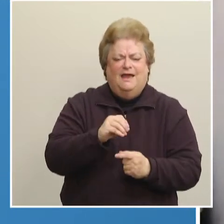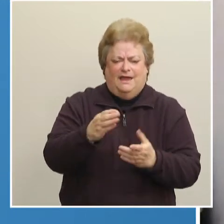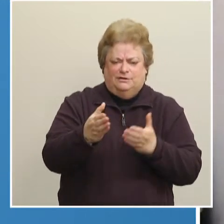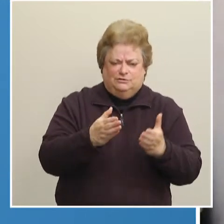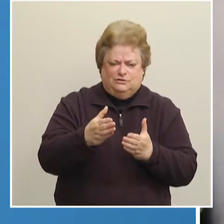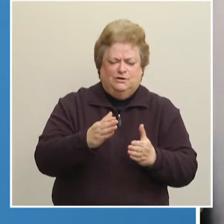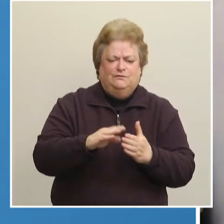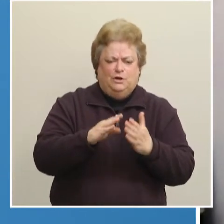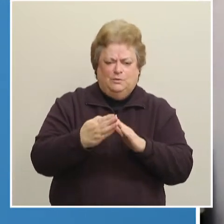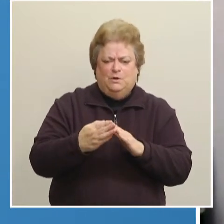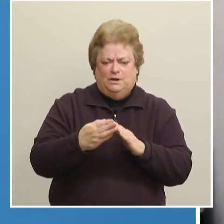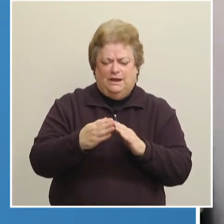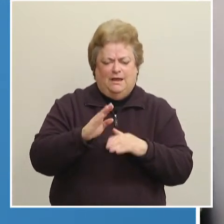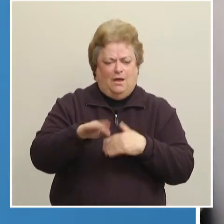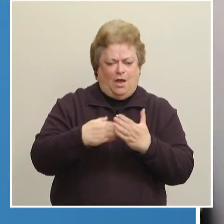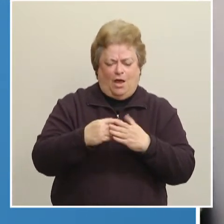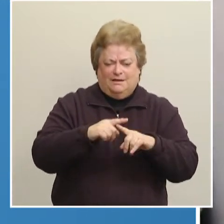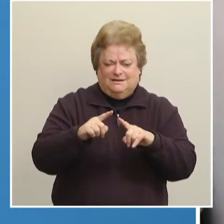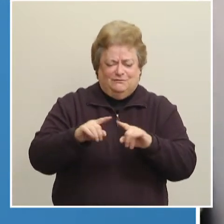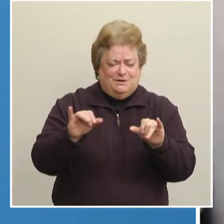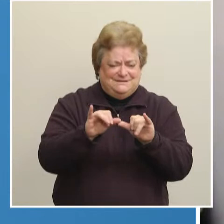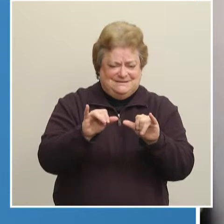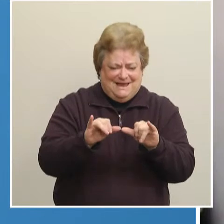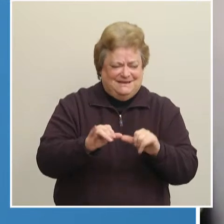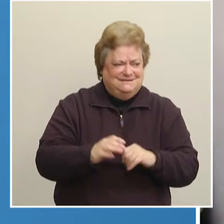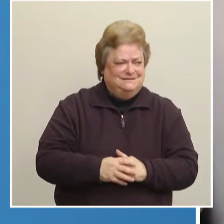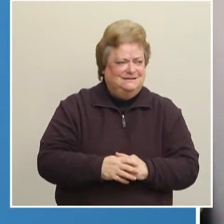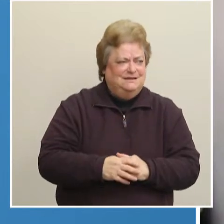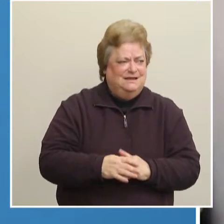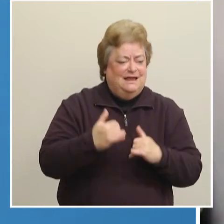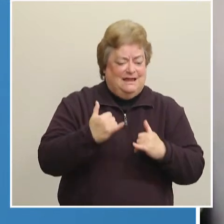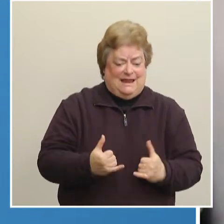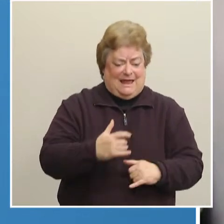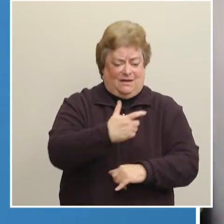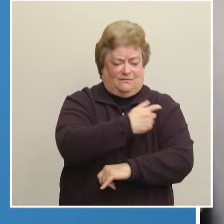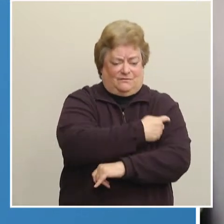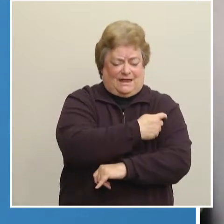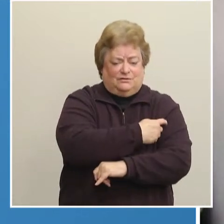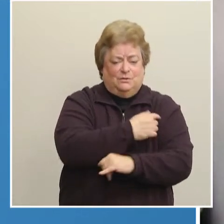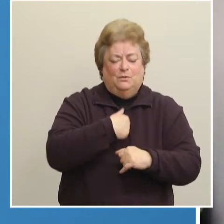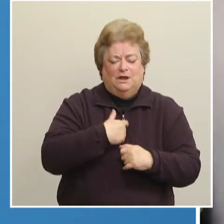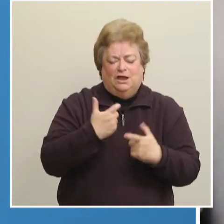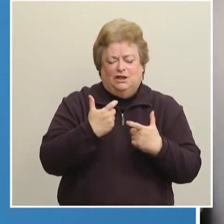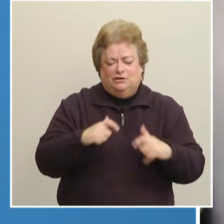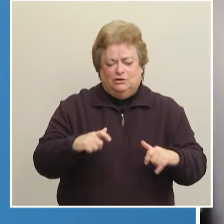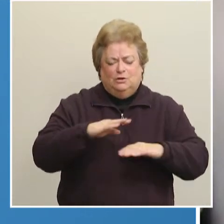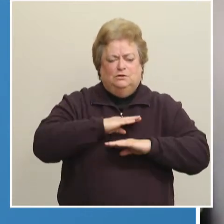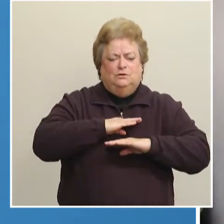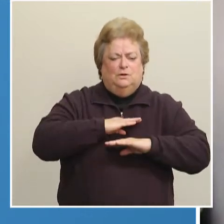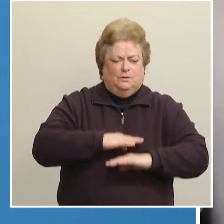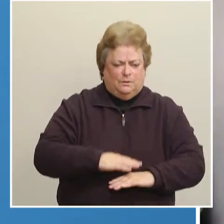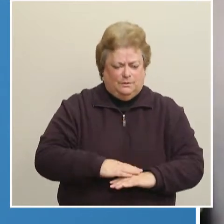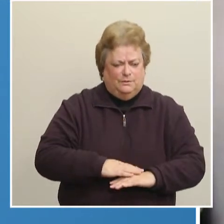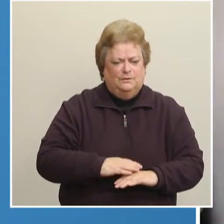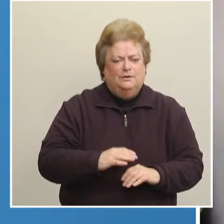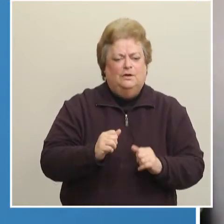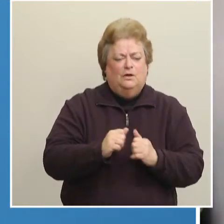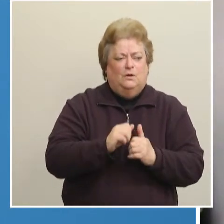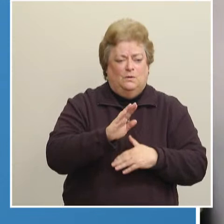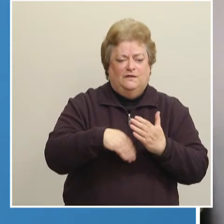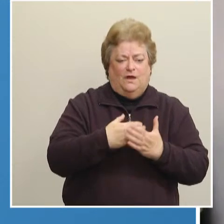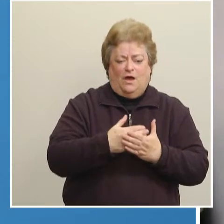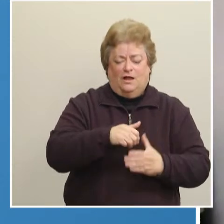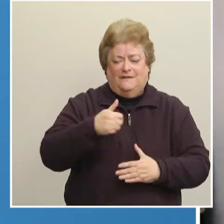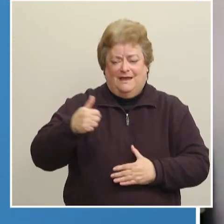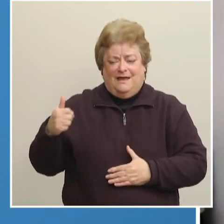communities of all shapes and sizes. Now with the vaccine rollout, there's been a huge sigh of relief. Along with other frontline workers, we're